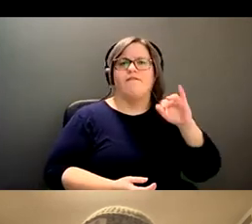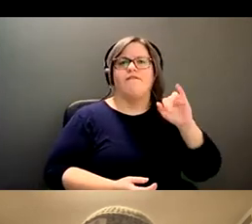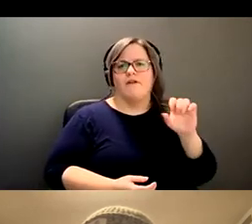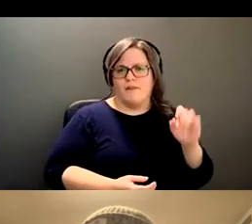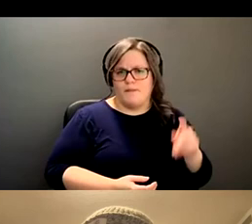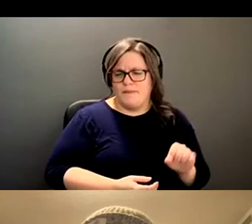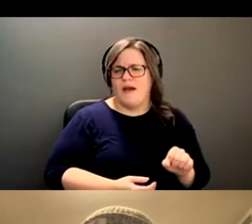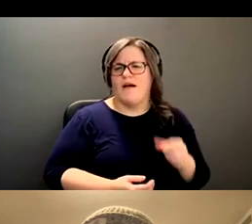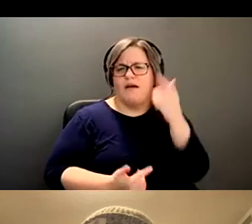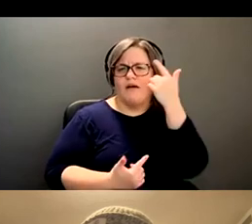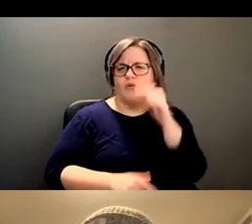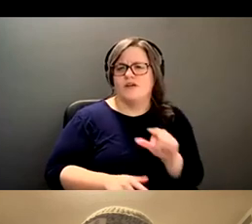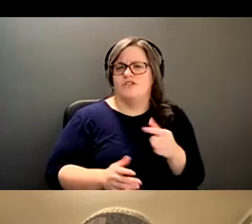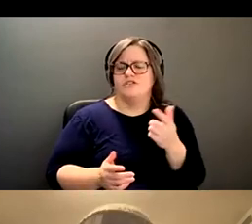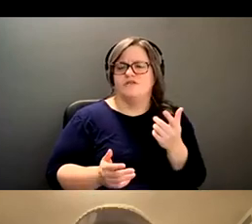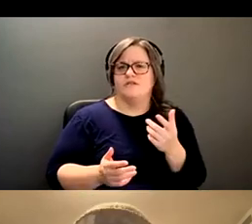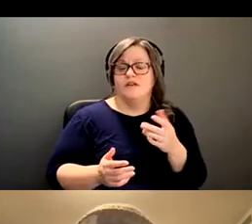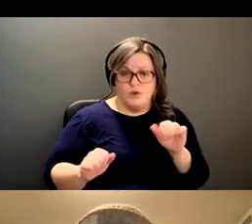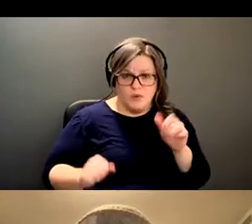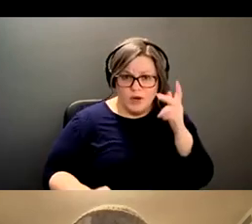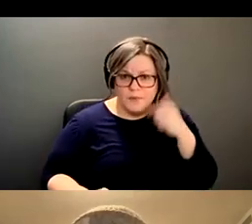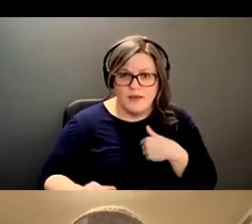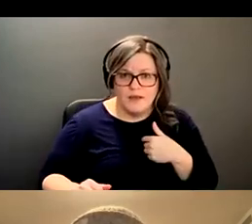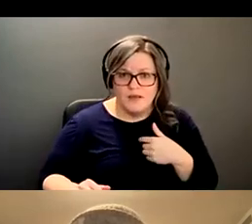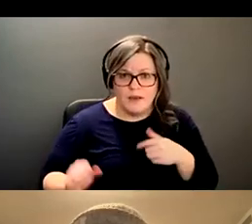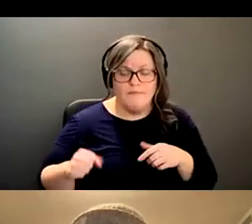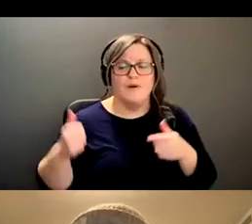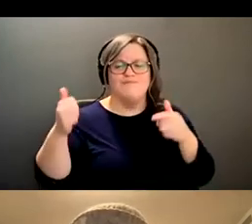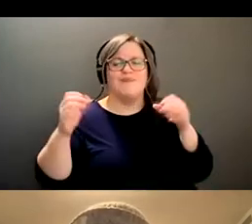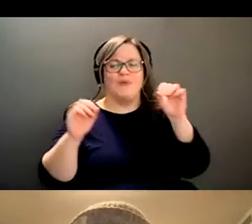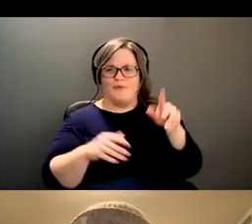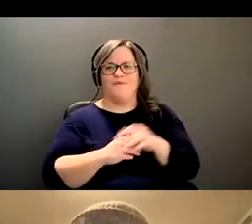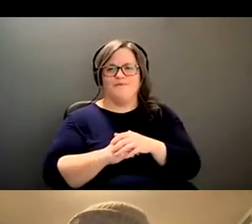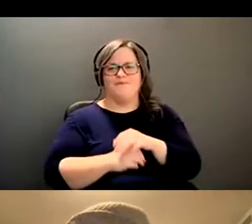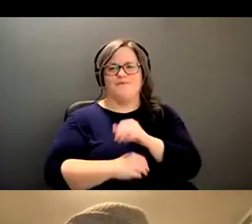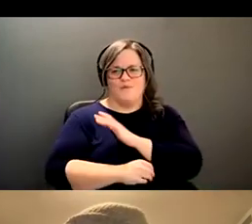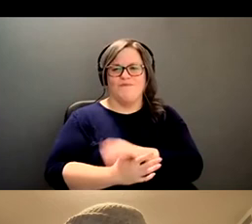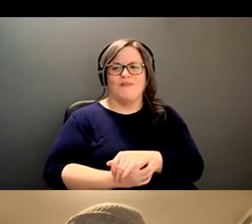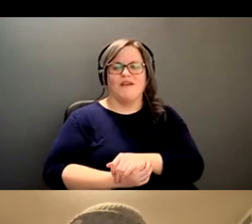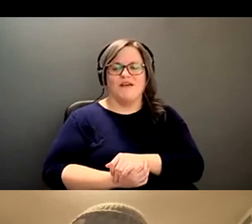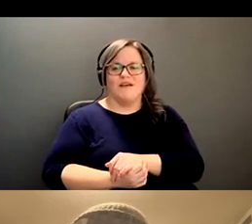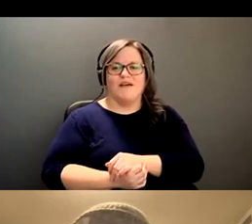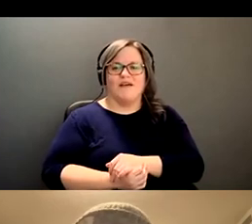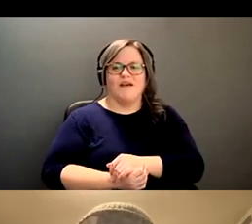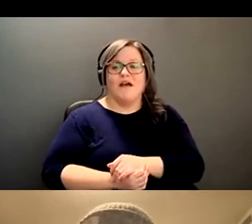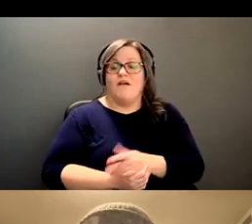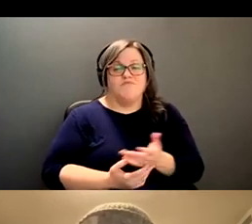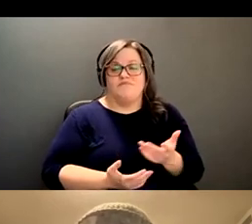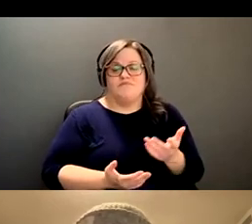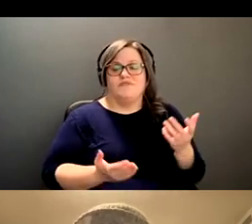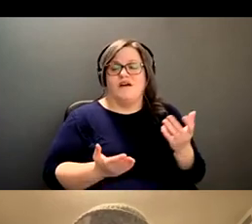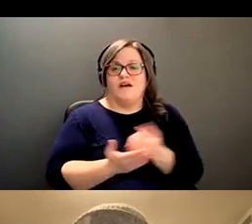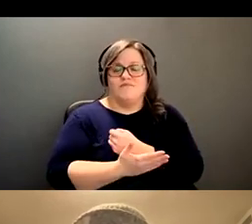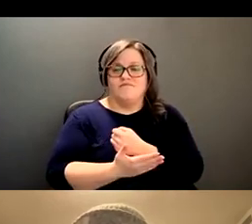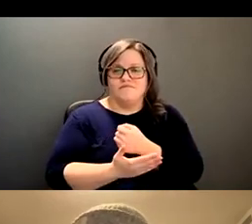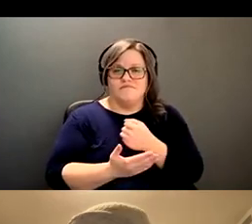what, can everyone hear me? Yeah, right. Okay, cool. I guess just to echo what everyone's saying,